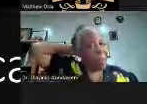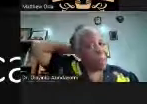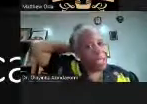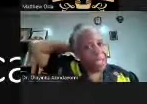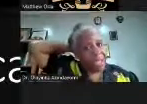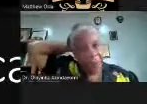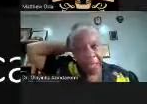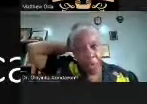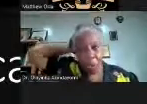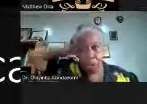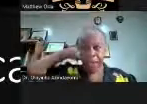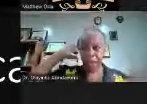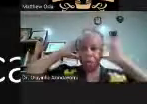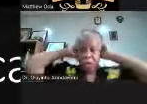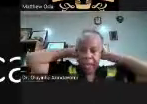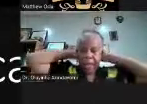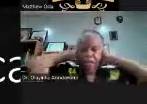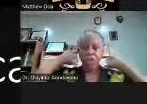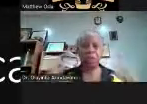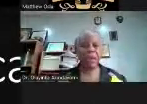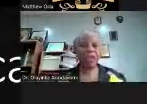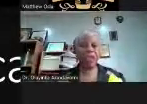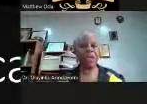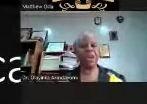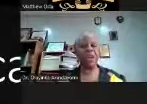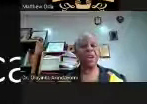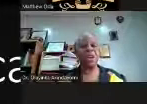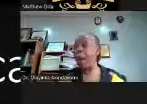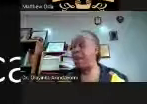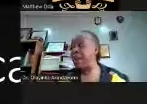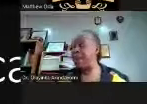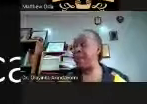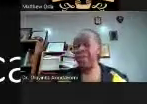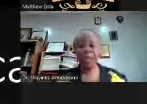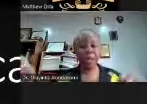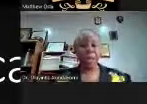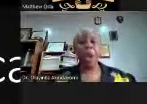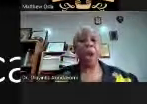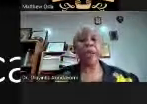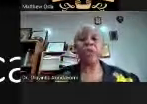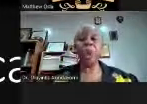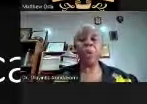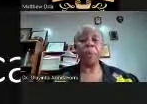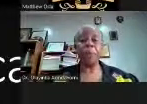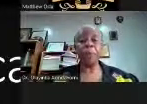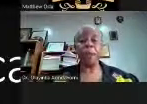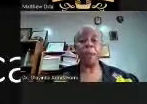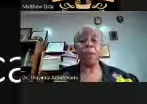very passionate, I begin to sweat. So you'll excuse me if you see me wiping my face. Okay,